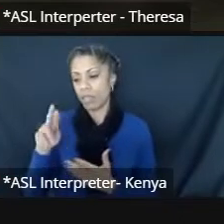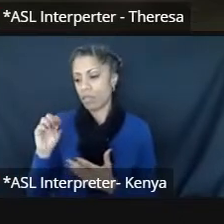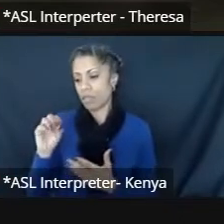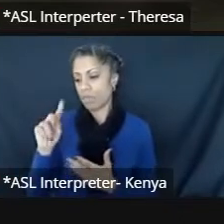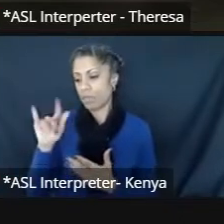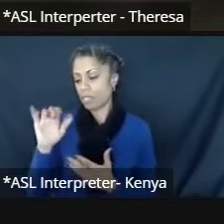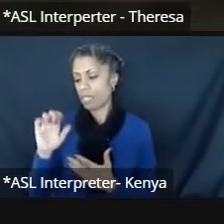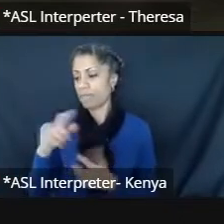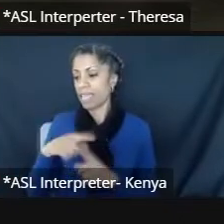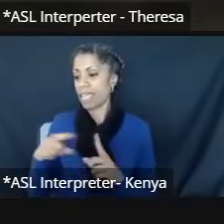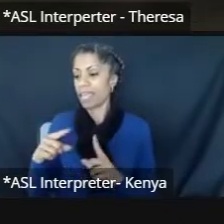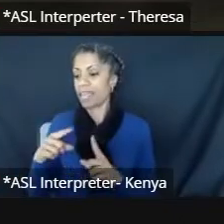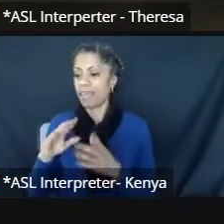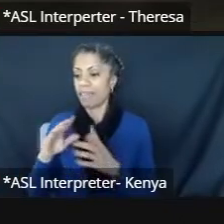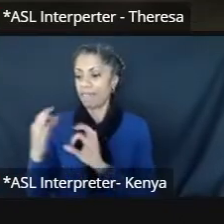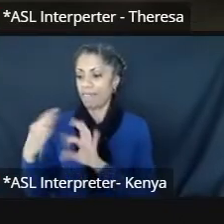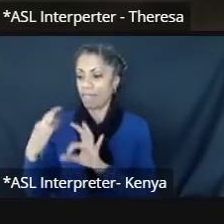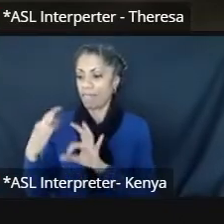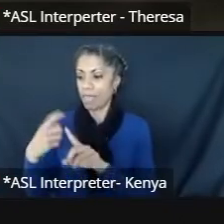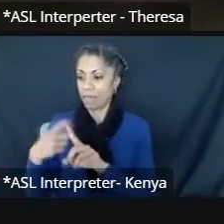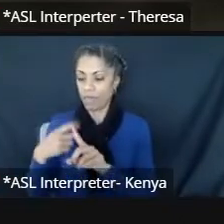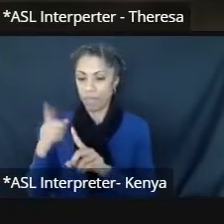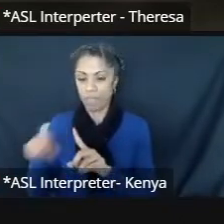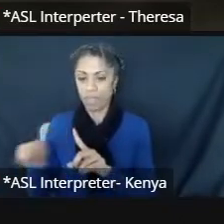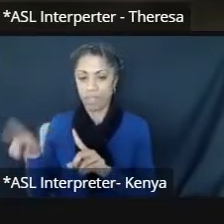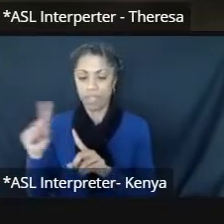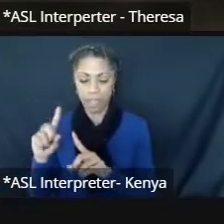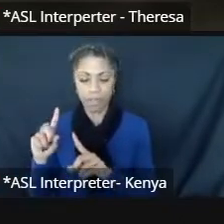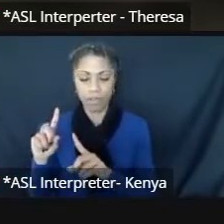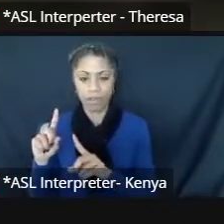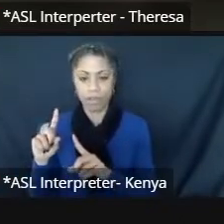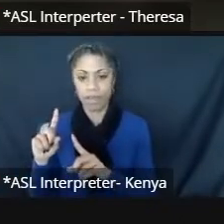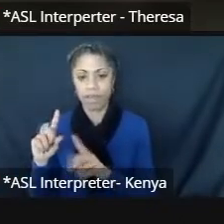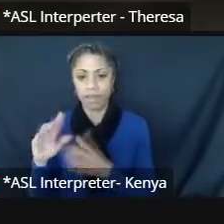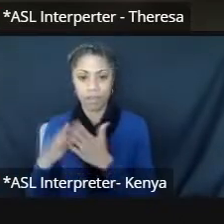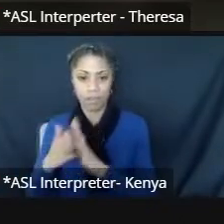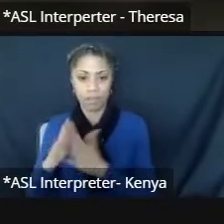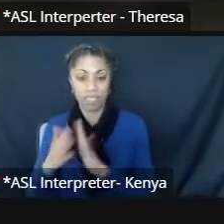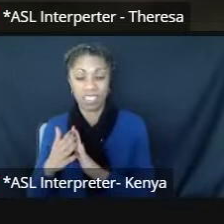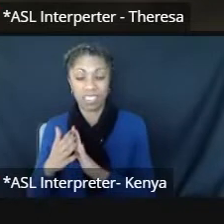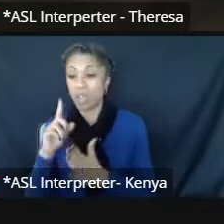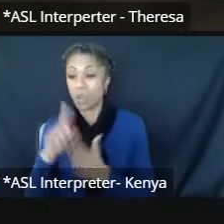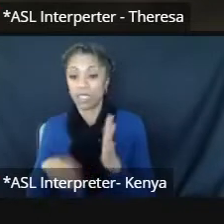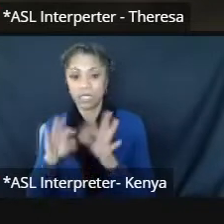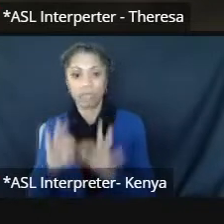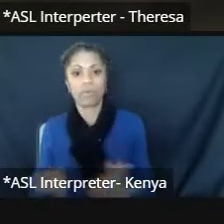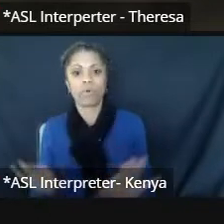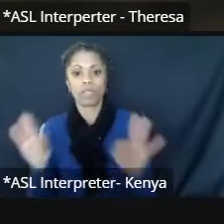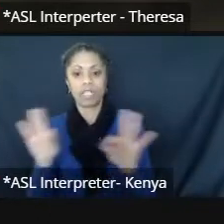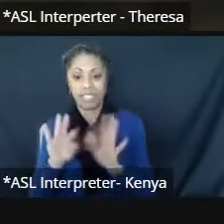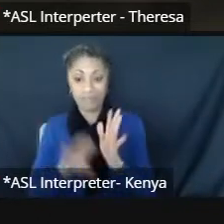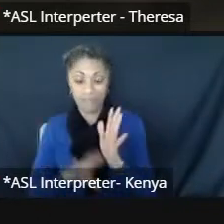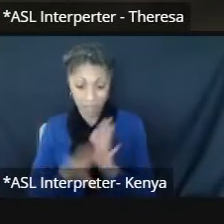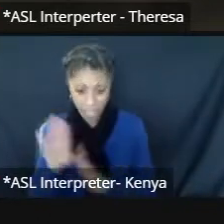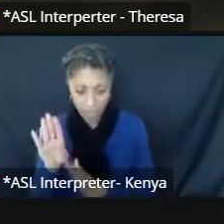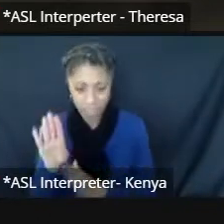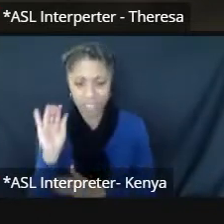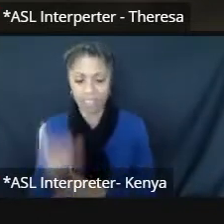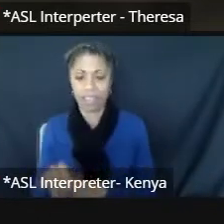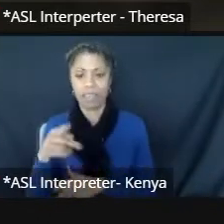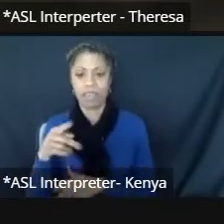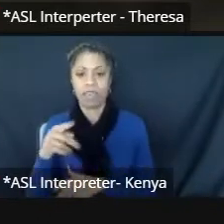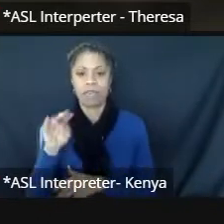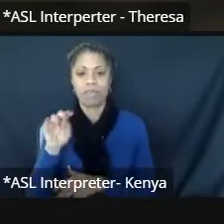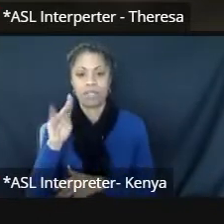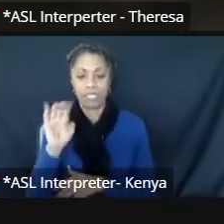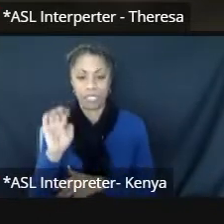them. And we're going to ask ourselves what feedback has been most important in the development of that prototype. And as communities are creating